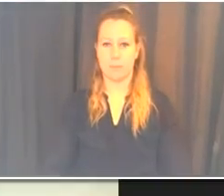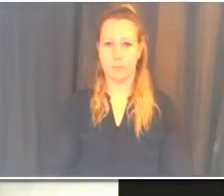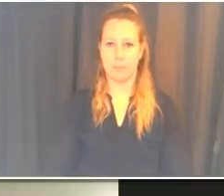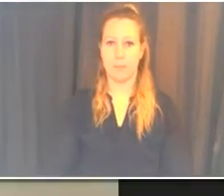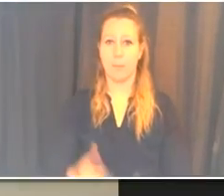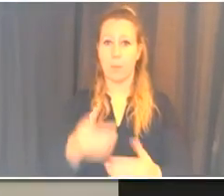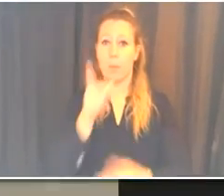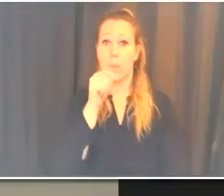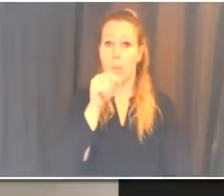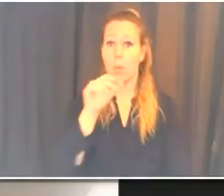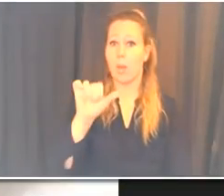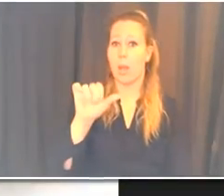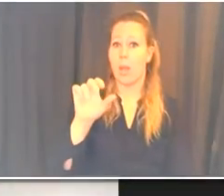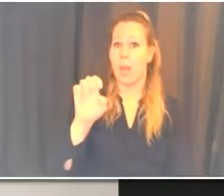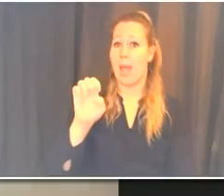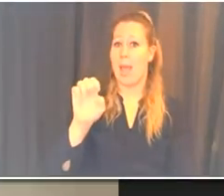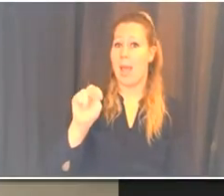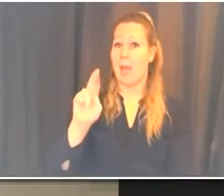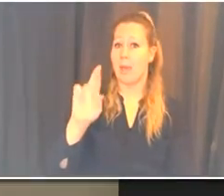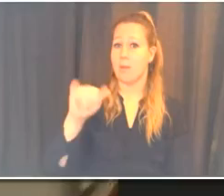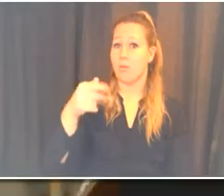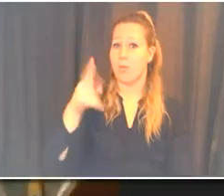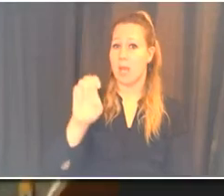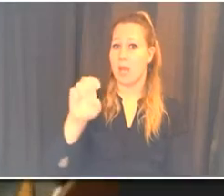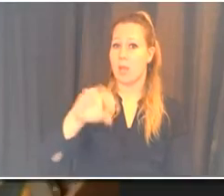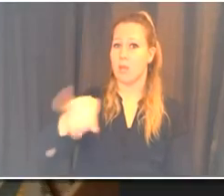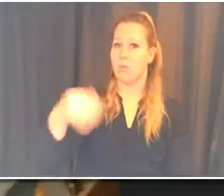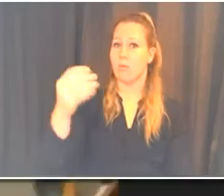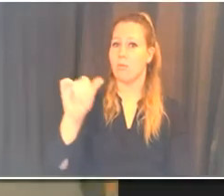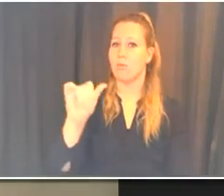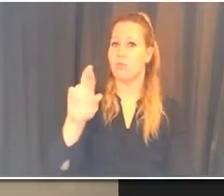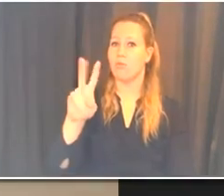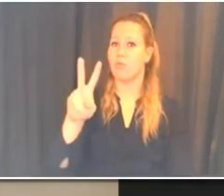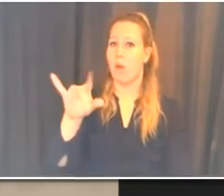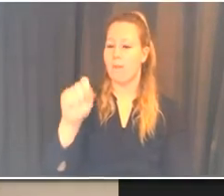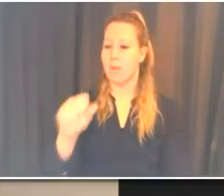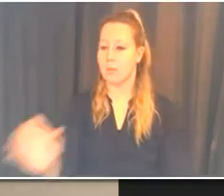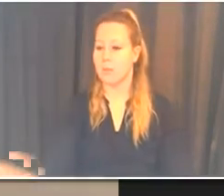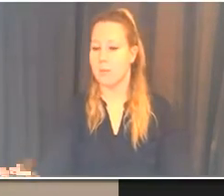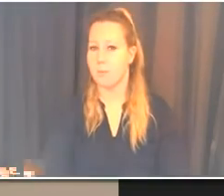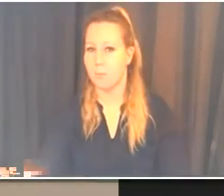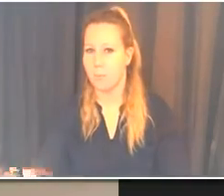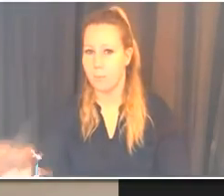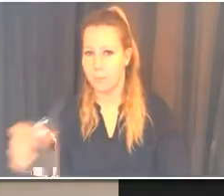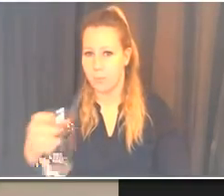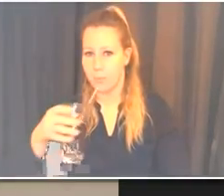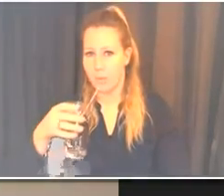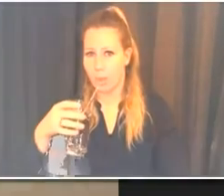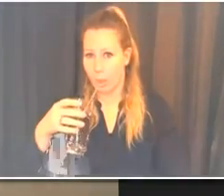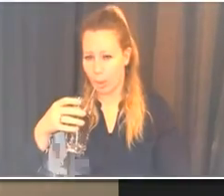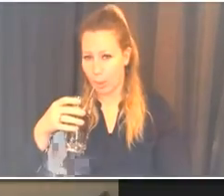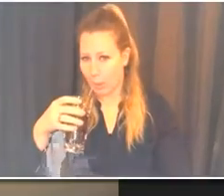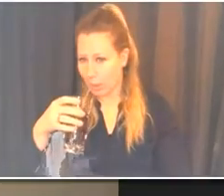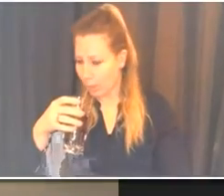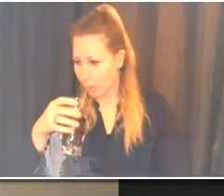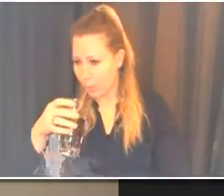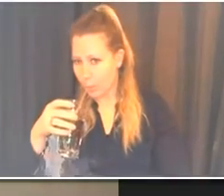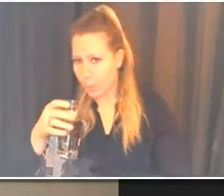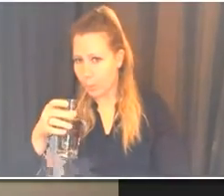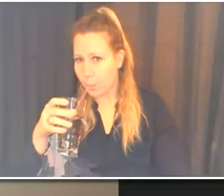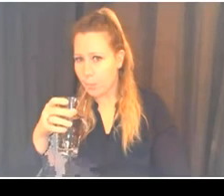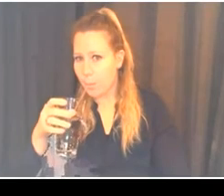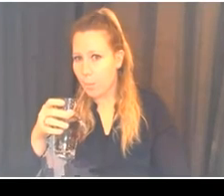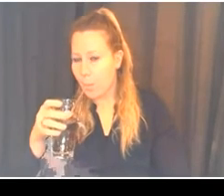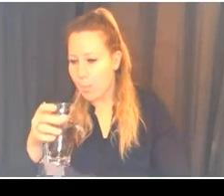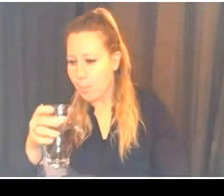H good afternoon ccil member D and also C Johnson thank you for your time and thank you for letting me speak